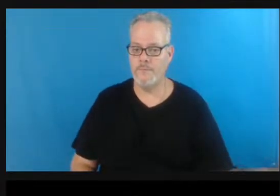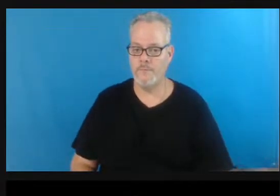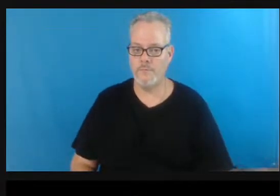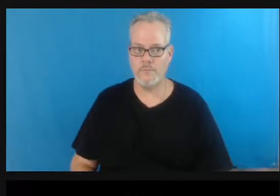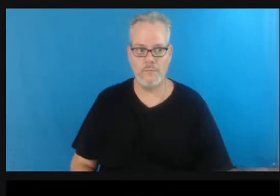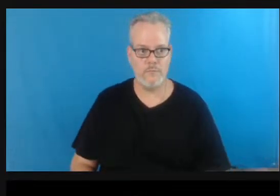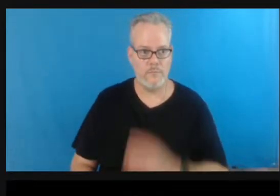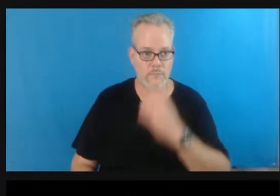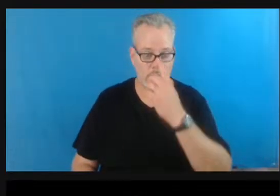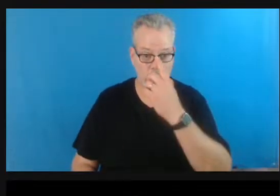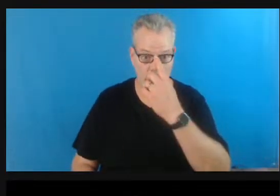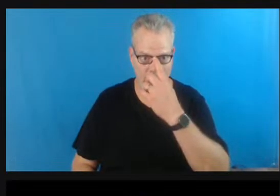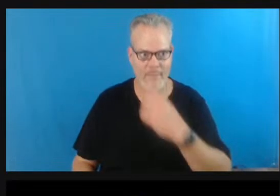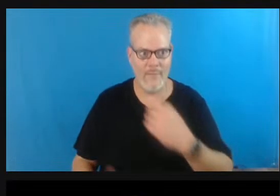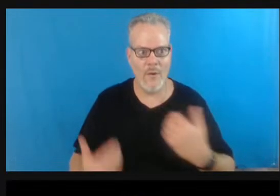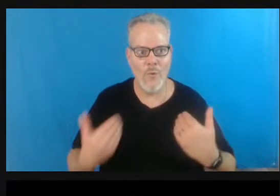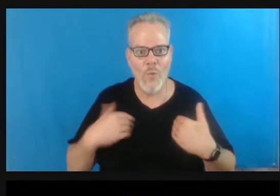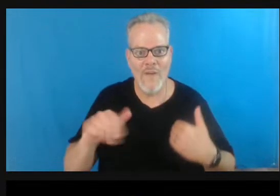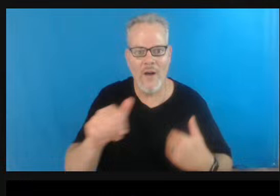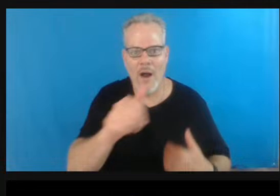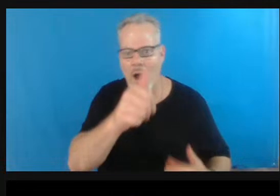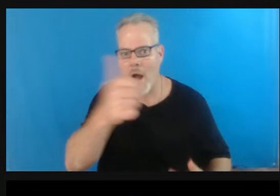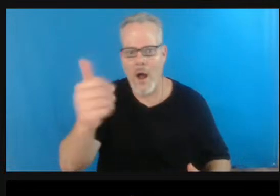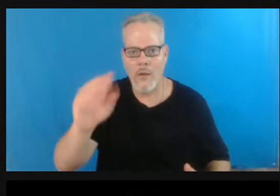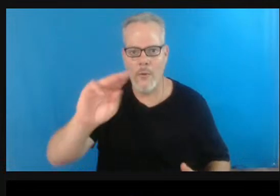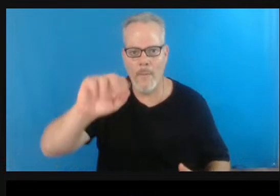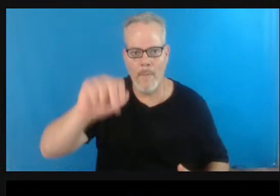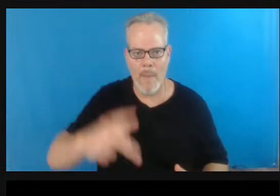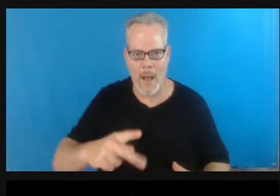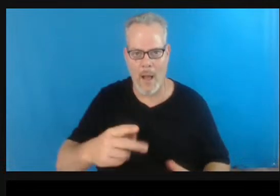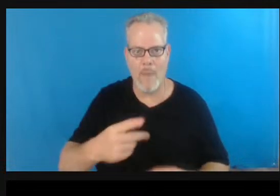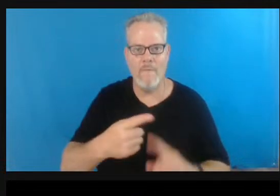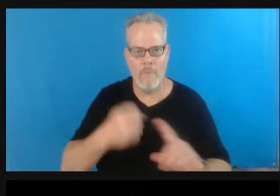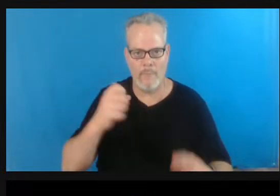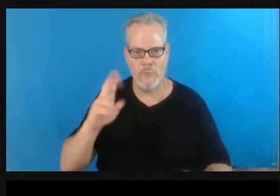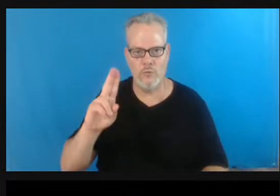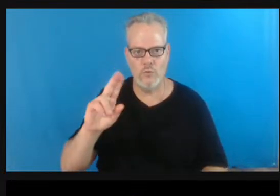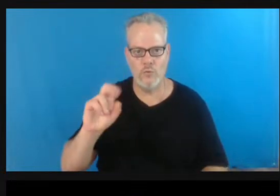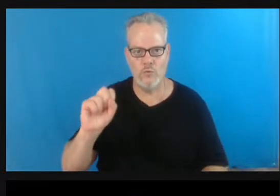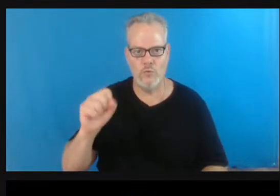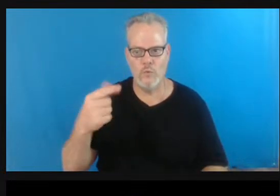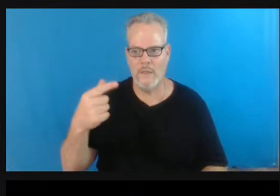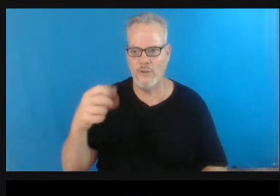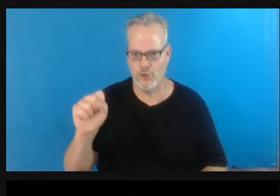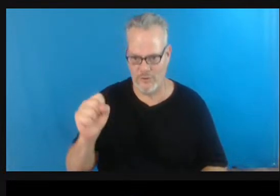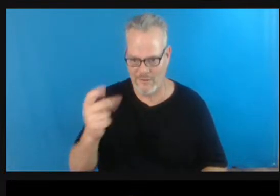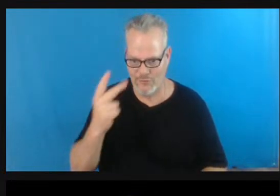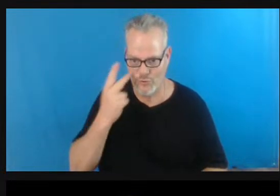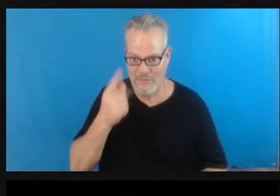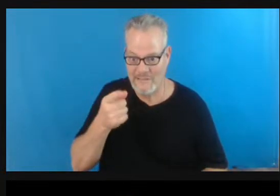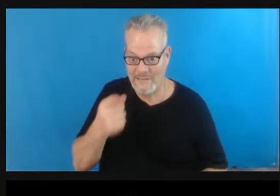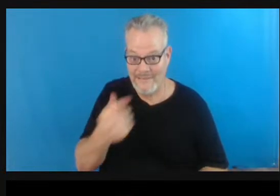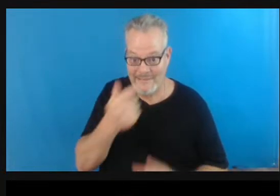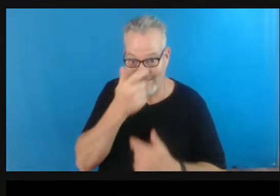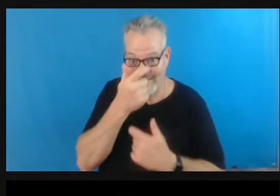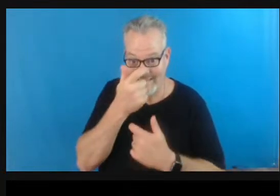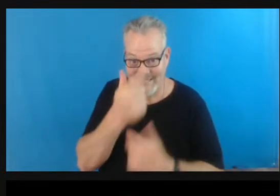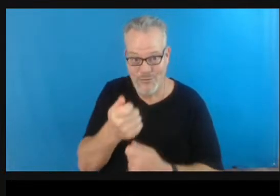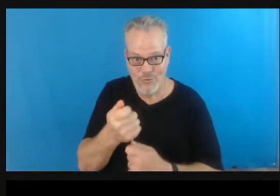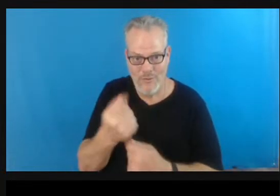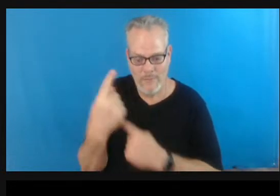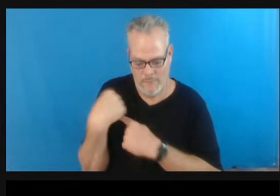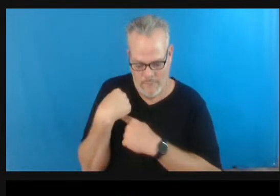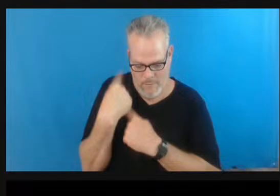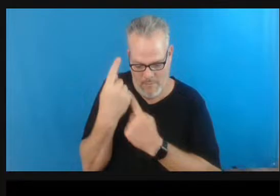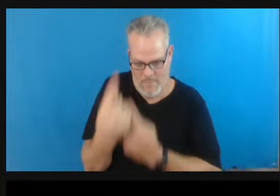it shows a few more of these. So let's come to this other USGS map. And this is interesting to look at for the last 7 days